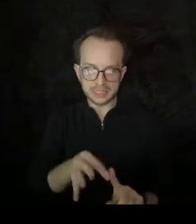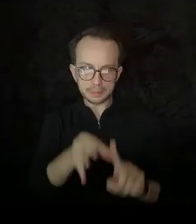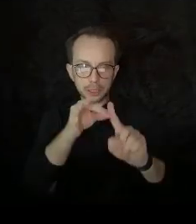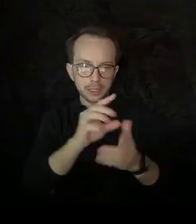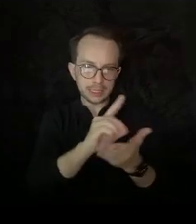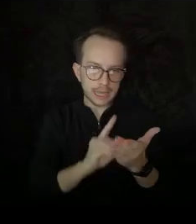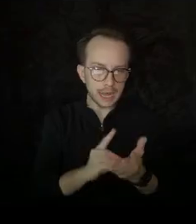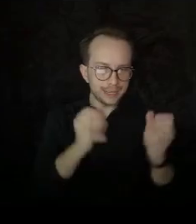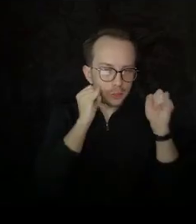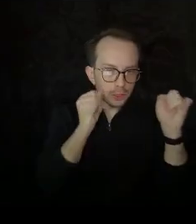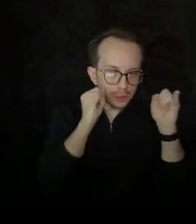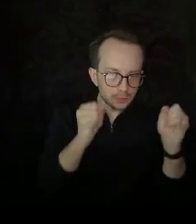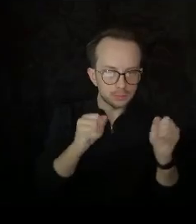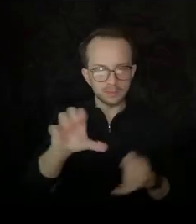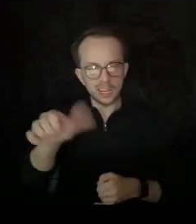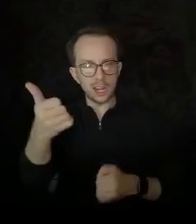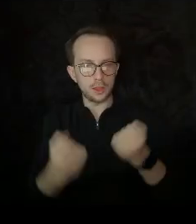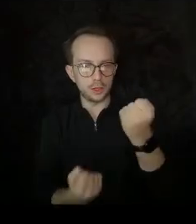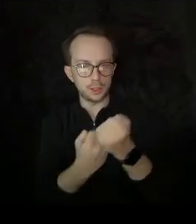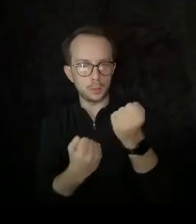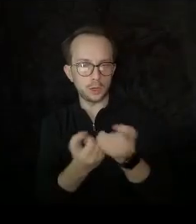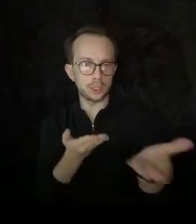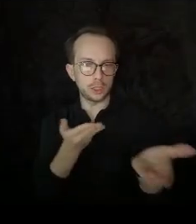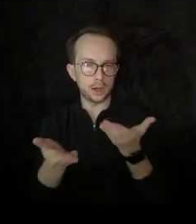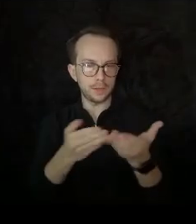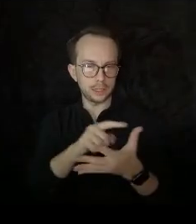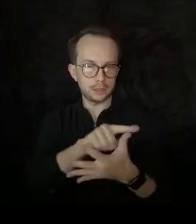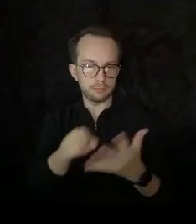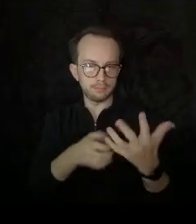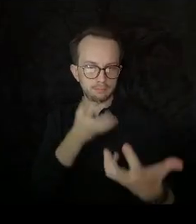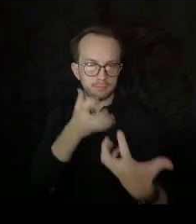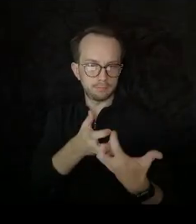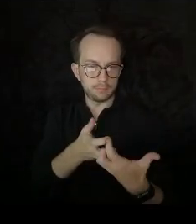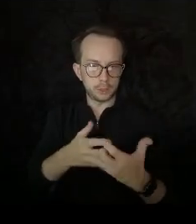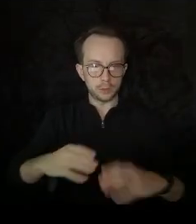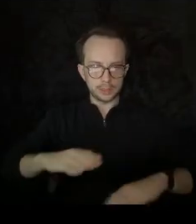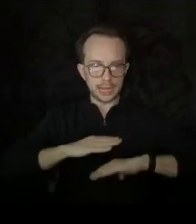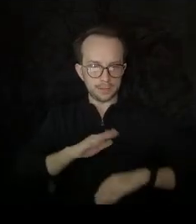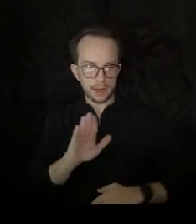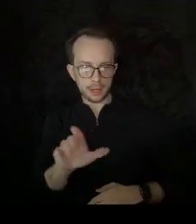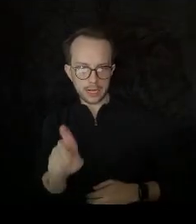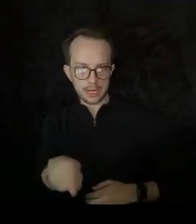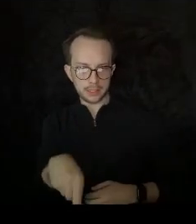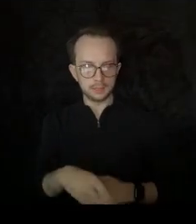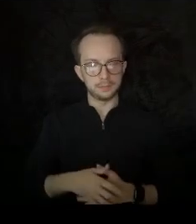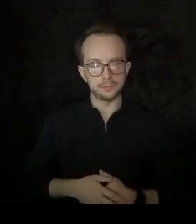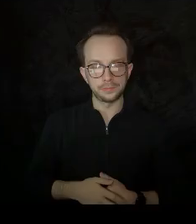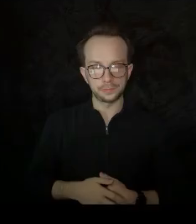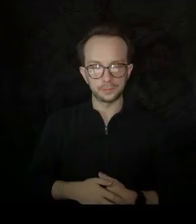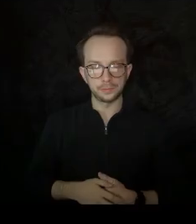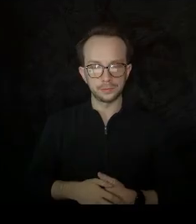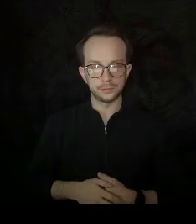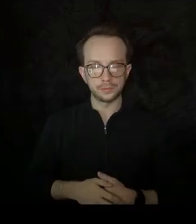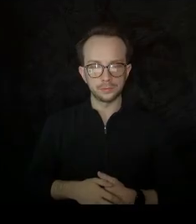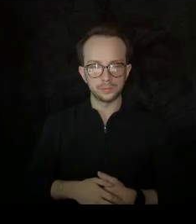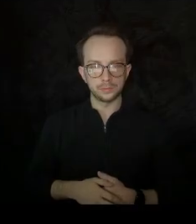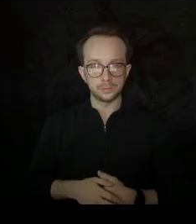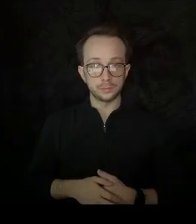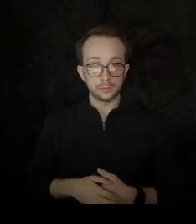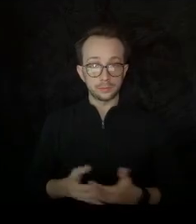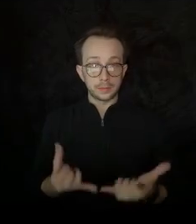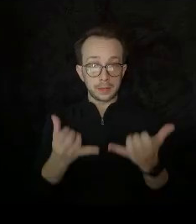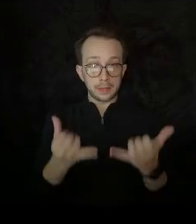and supports and services to meet the individual needs of your child. This section gives